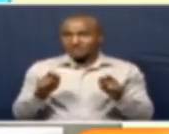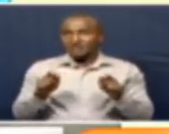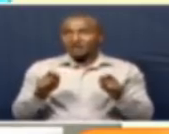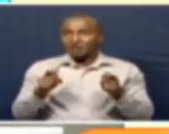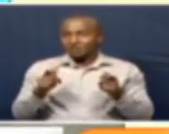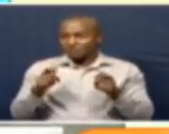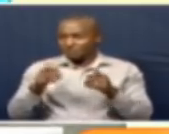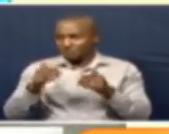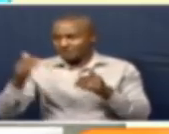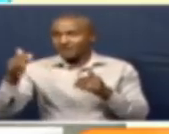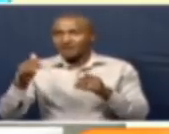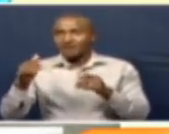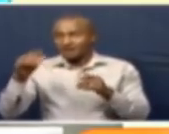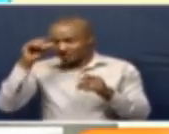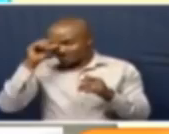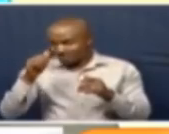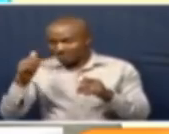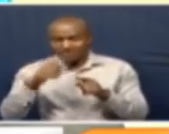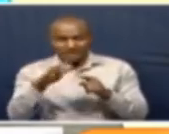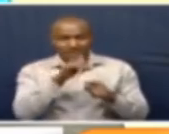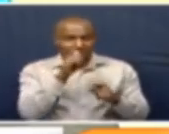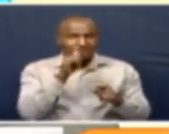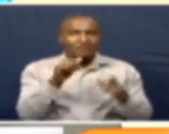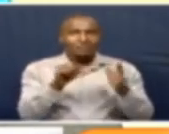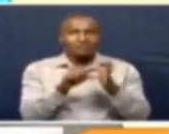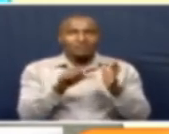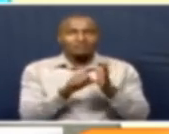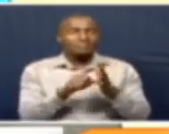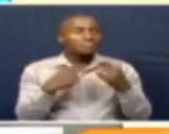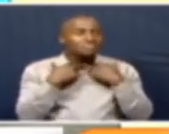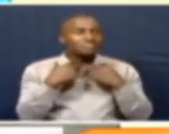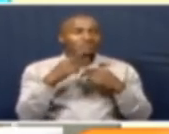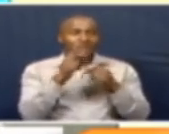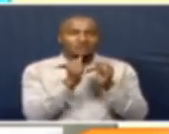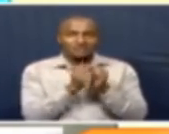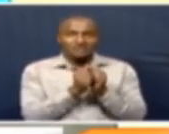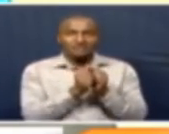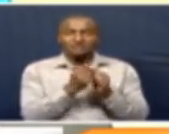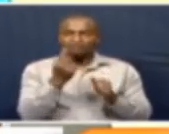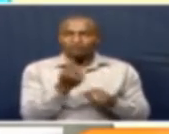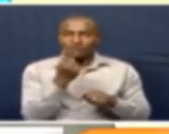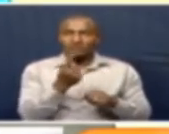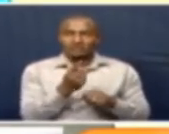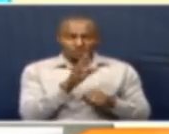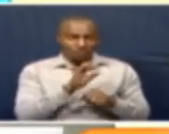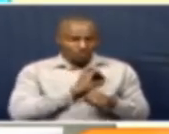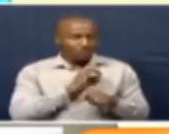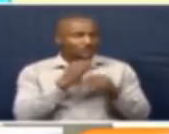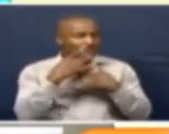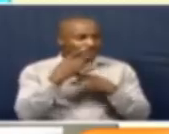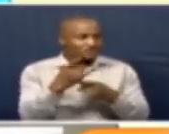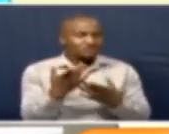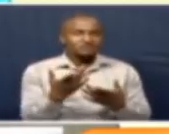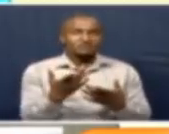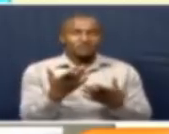forward, but in the private spaces, we are stuck pre-2010 dispensation, yeah. where it's only your own interest, the capital motive, the